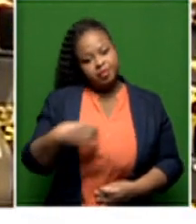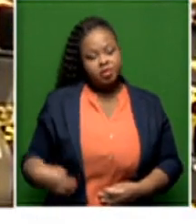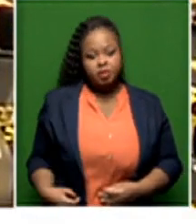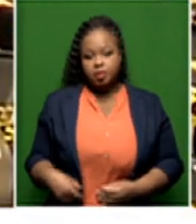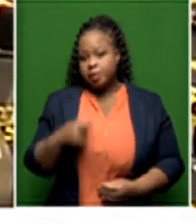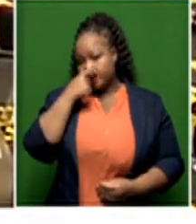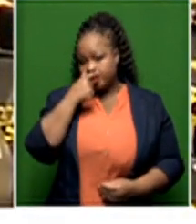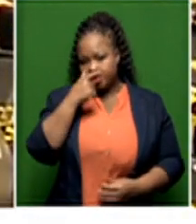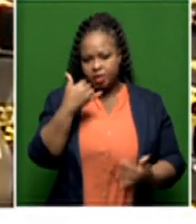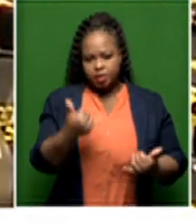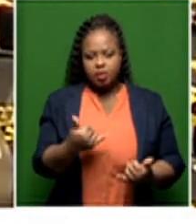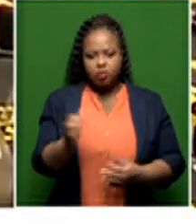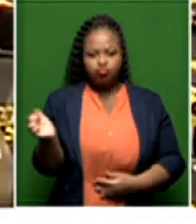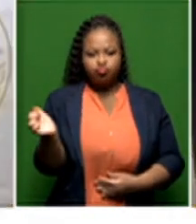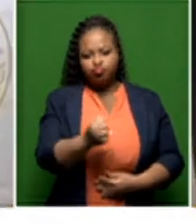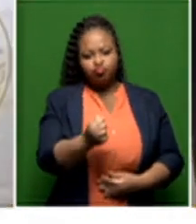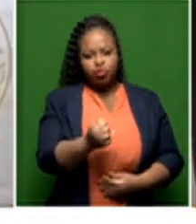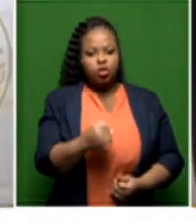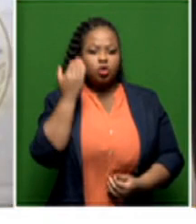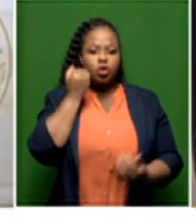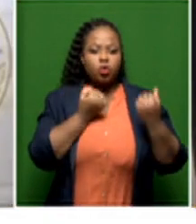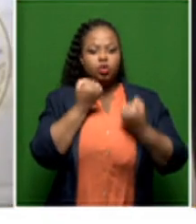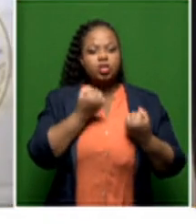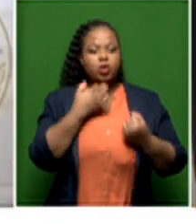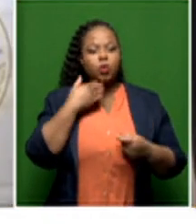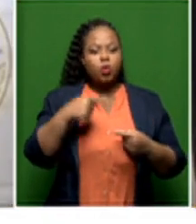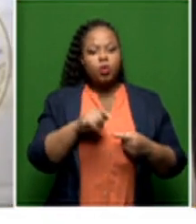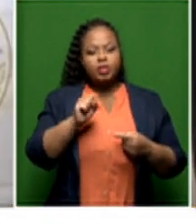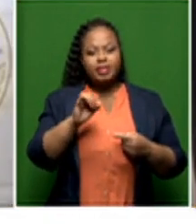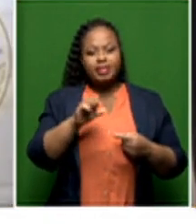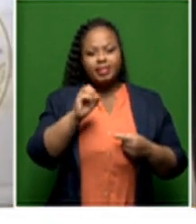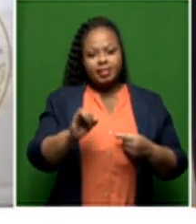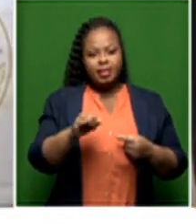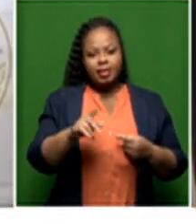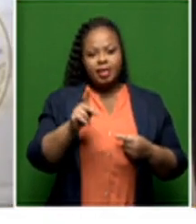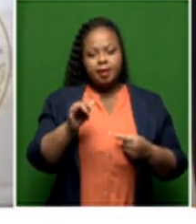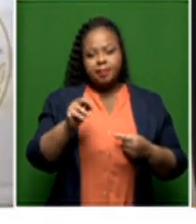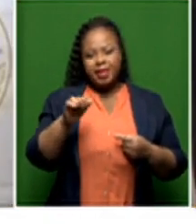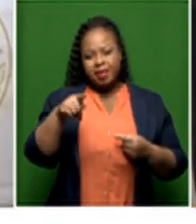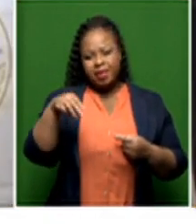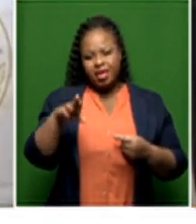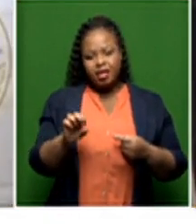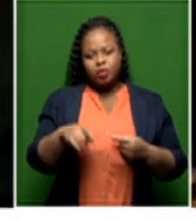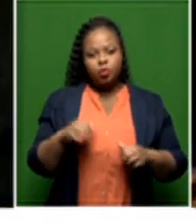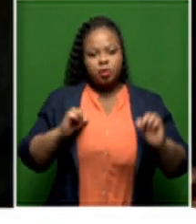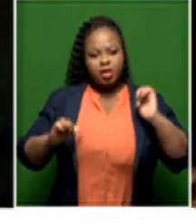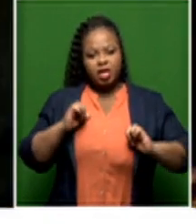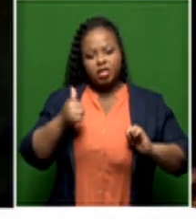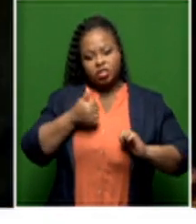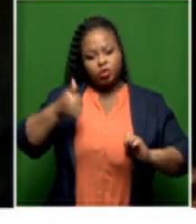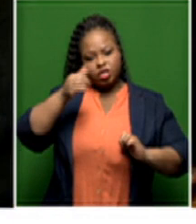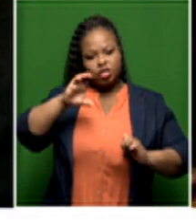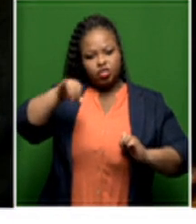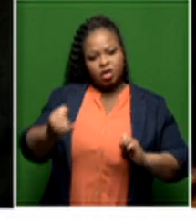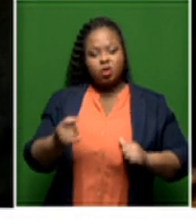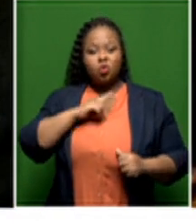President Cyril Ramaphosa has appointed Constitutional Court Justice Sisi Khampepe to act as Chief Justice. The Office of the Chief Justice